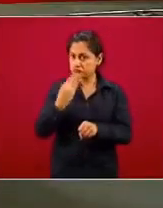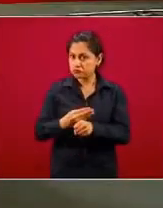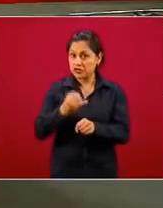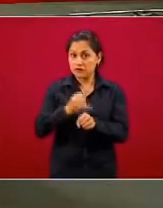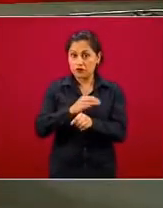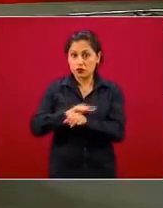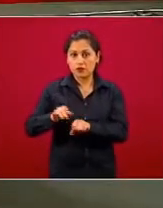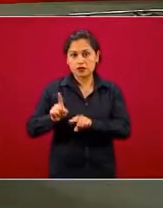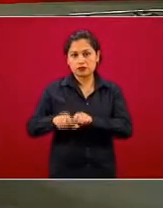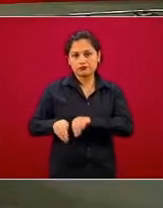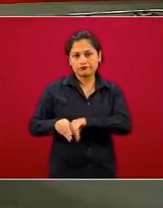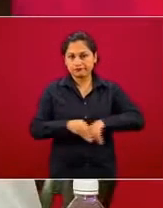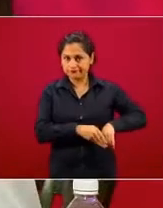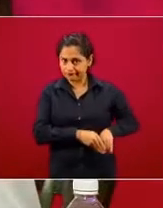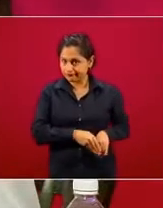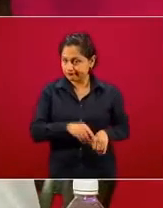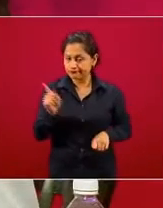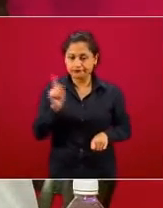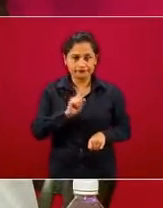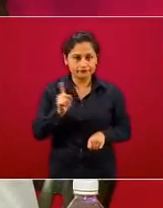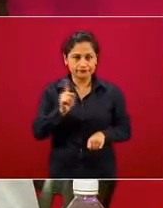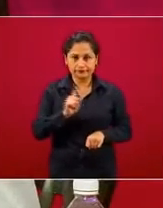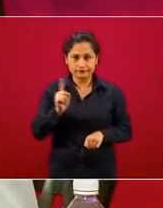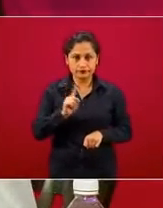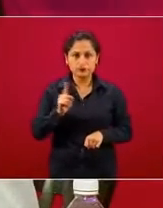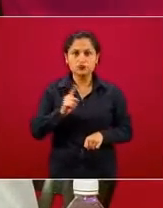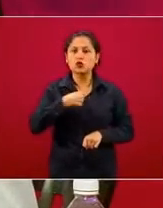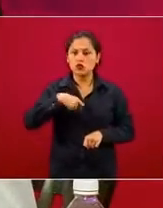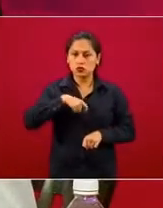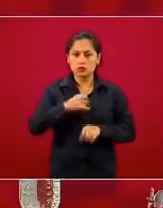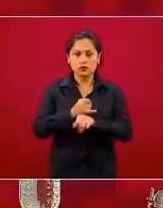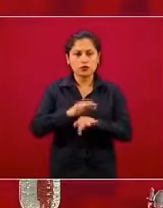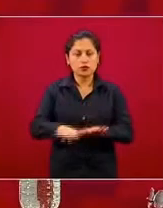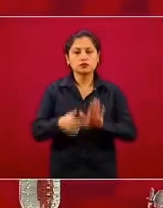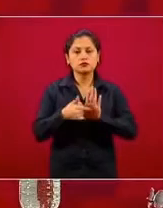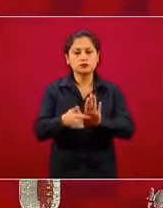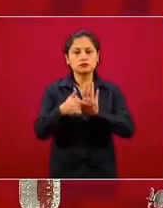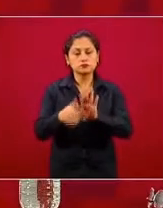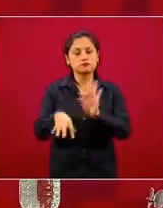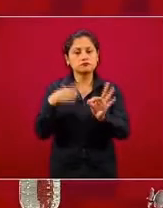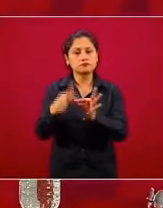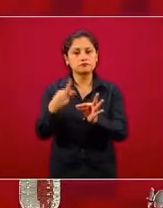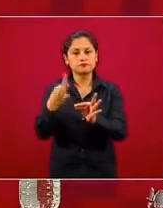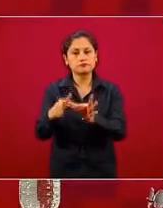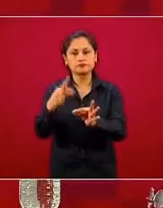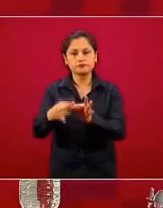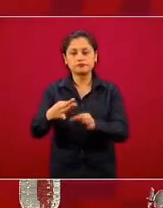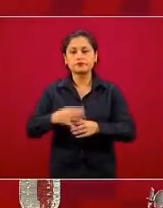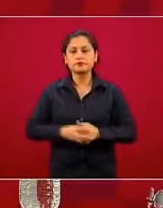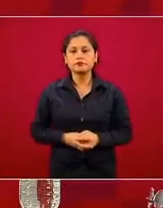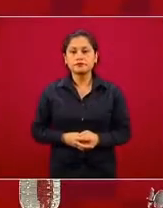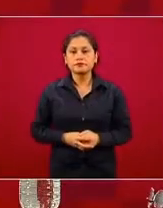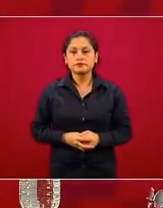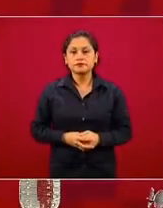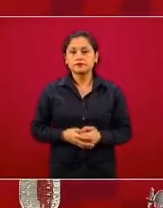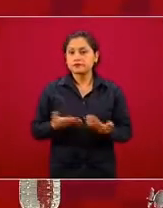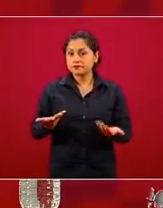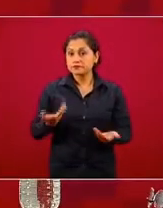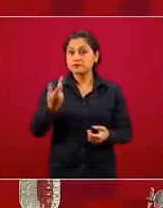it. We do give the information in its proper time and manner, but the citizenship